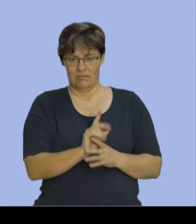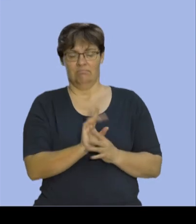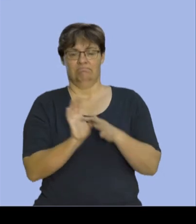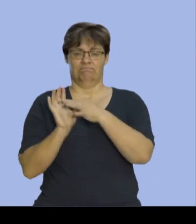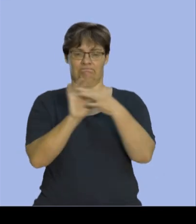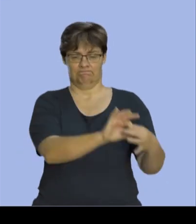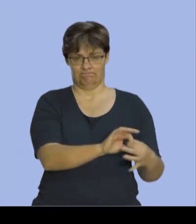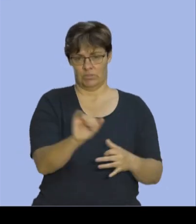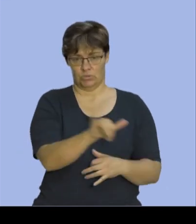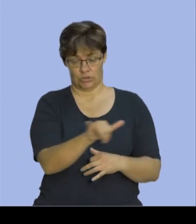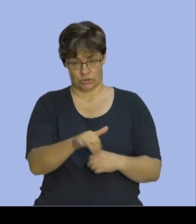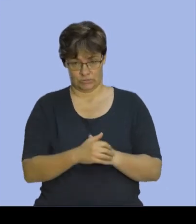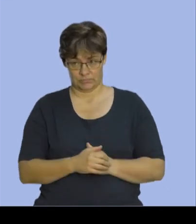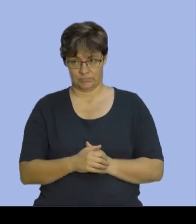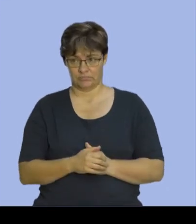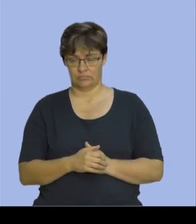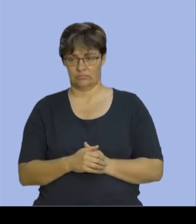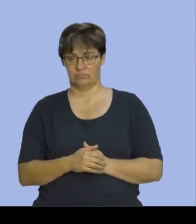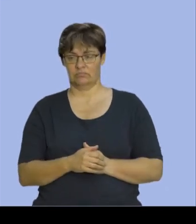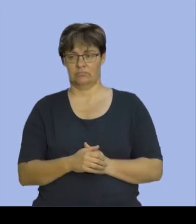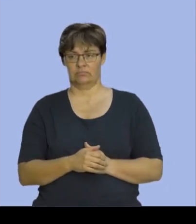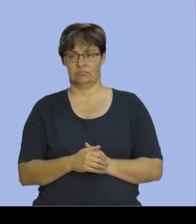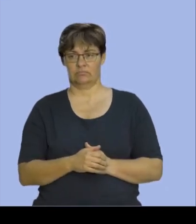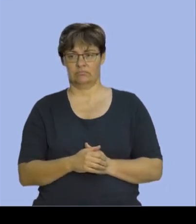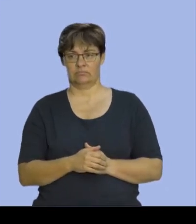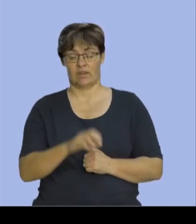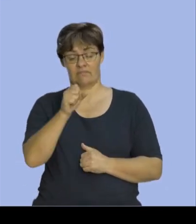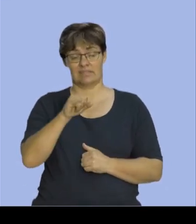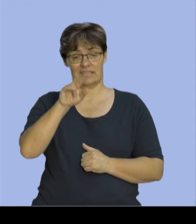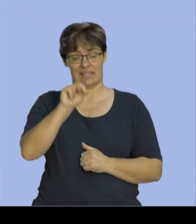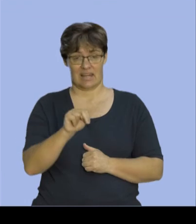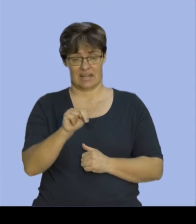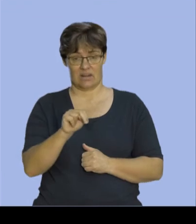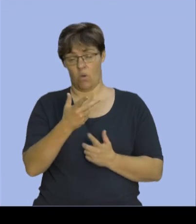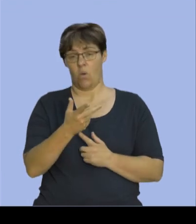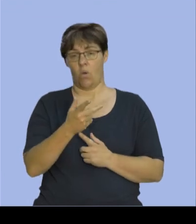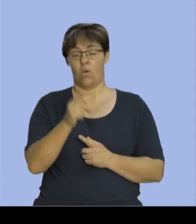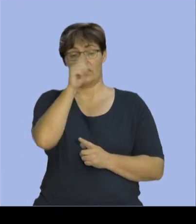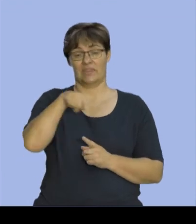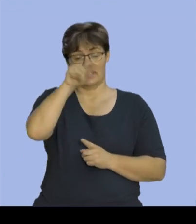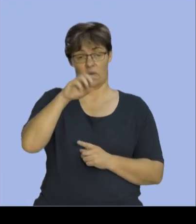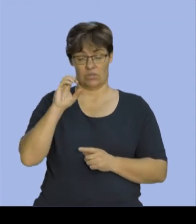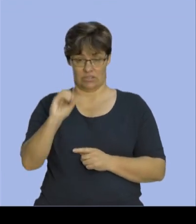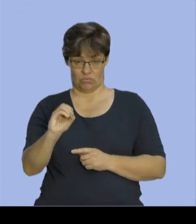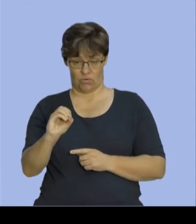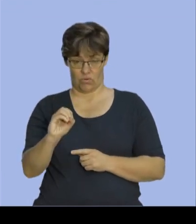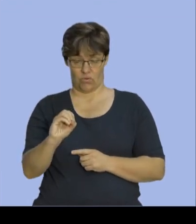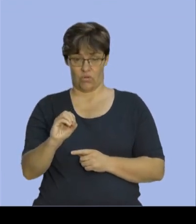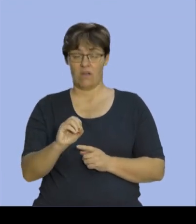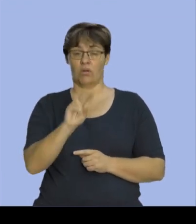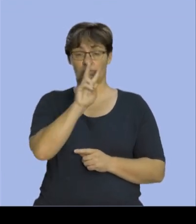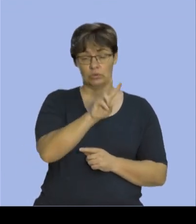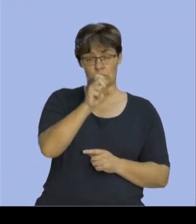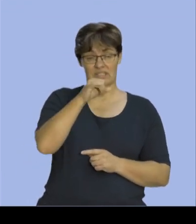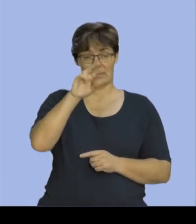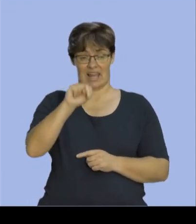to correspond with. And then you know that if theta is 0 and I have 2